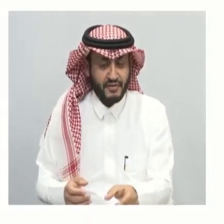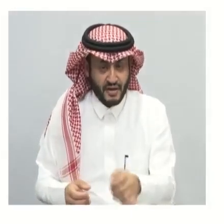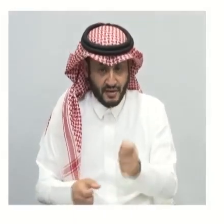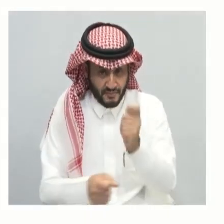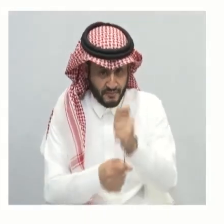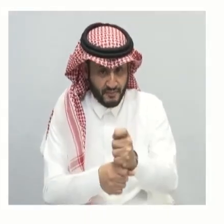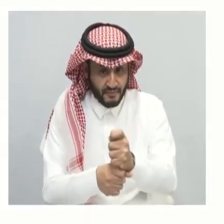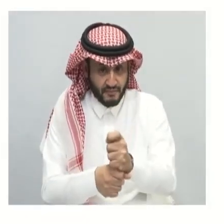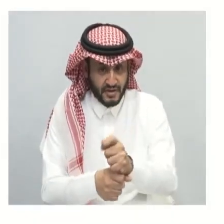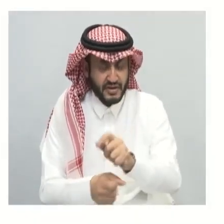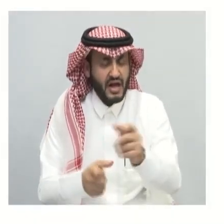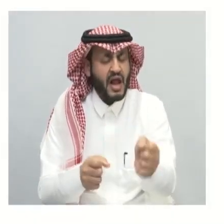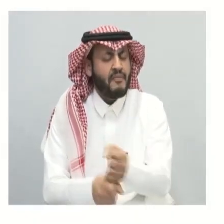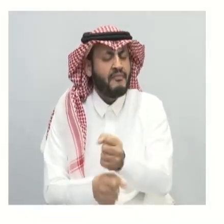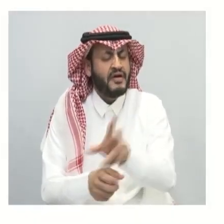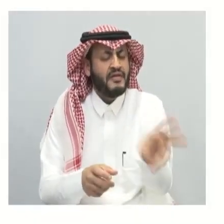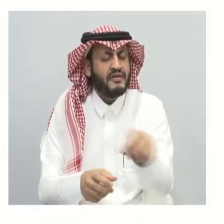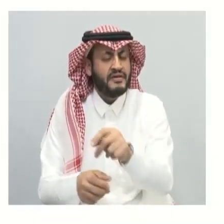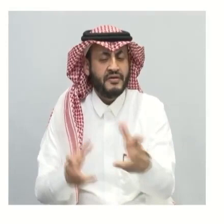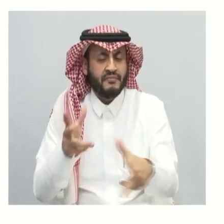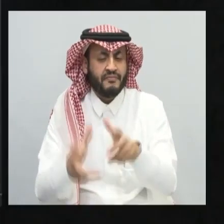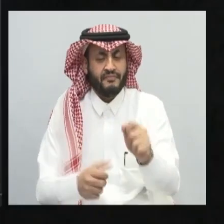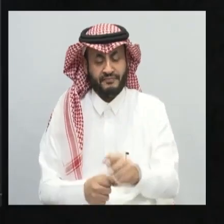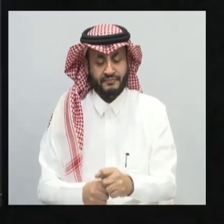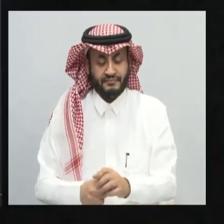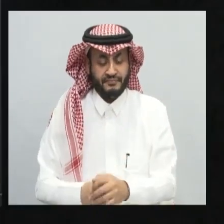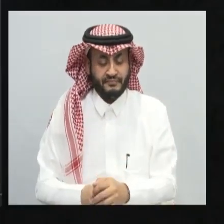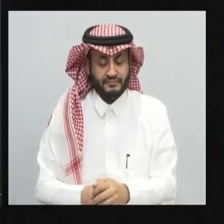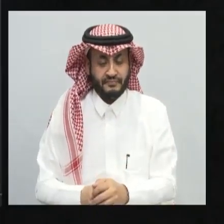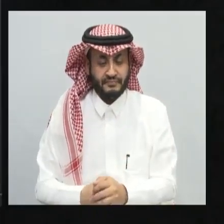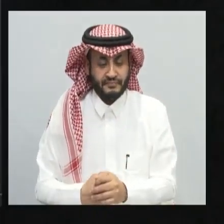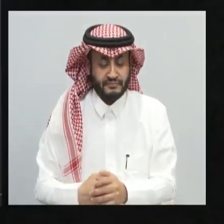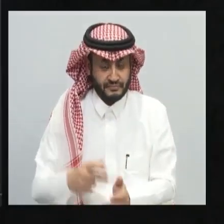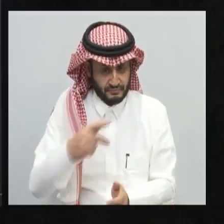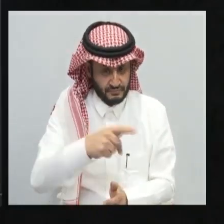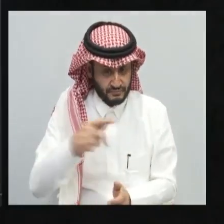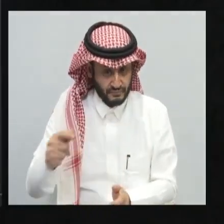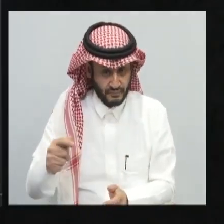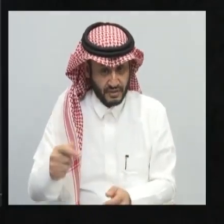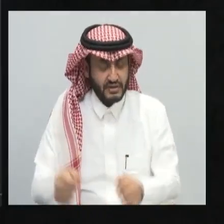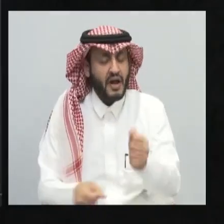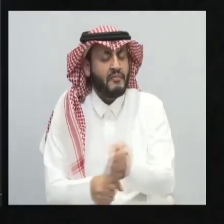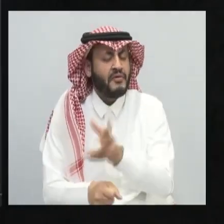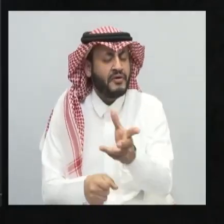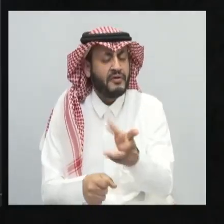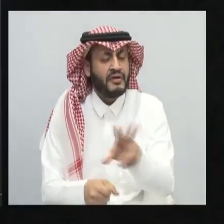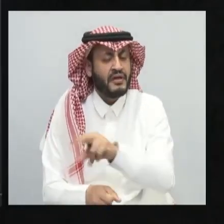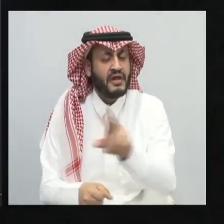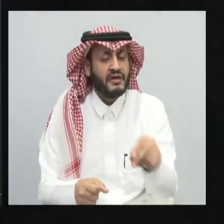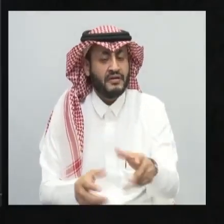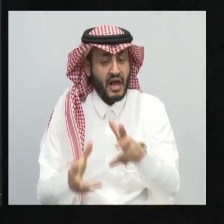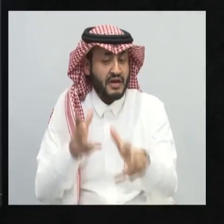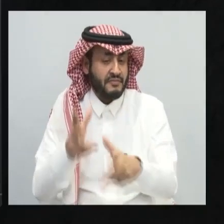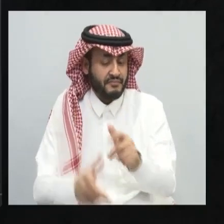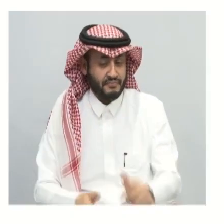broken, scratched, and stained. They are all past participle, however, the function as if it were